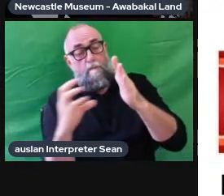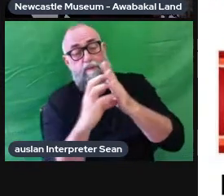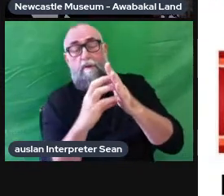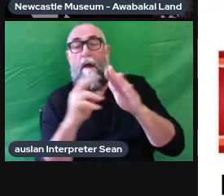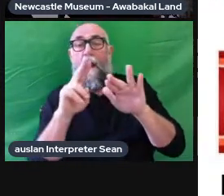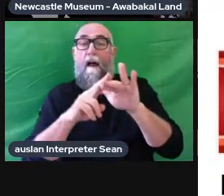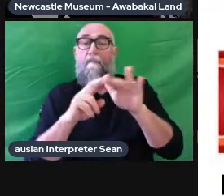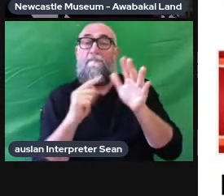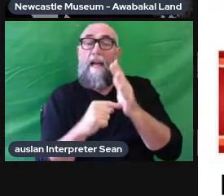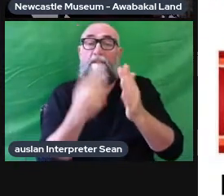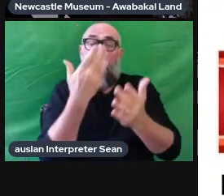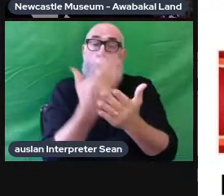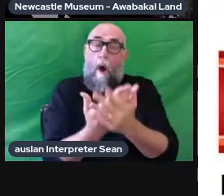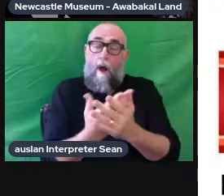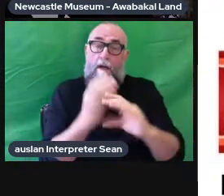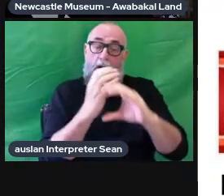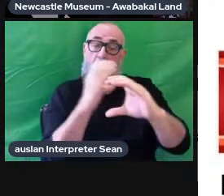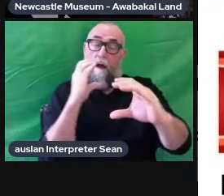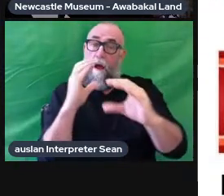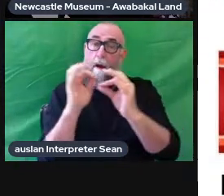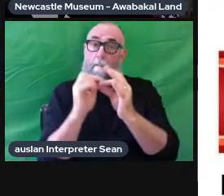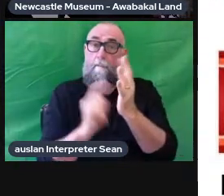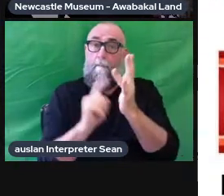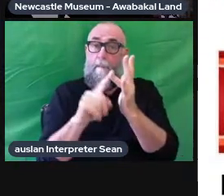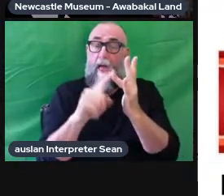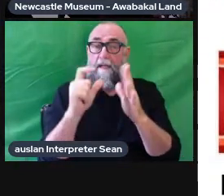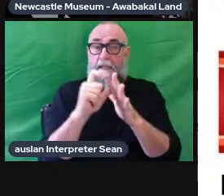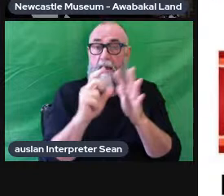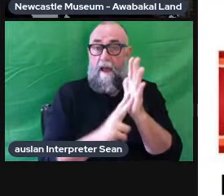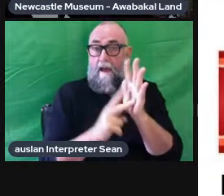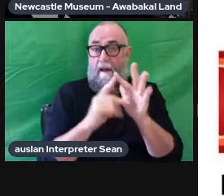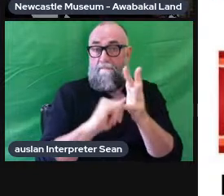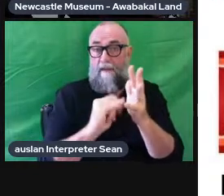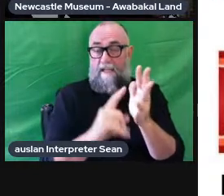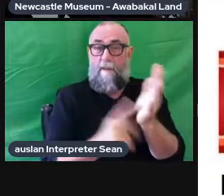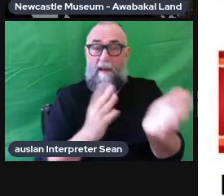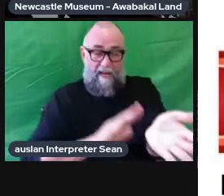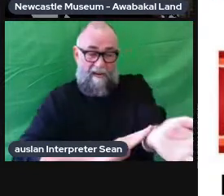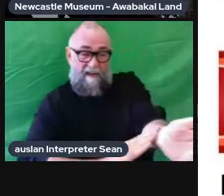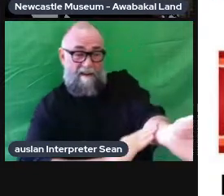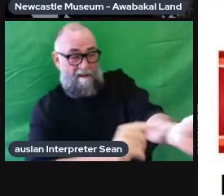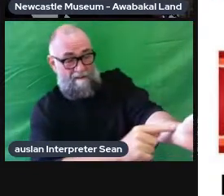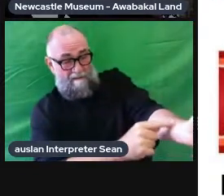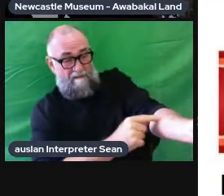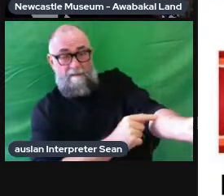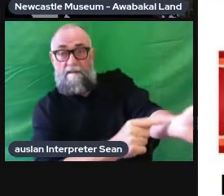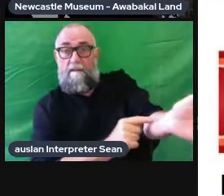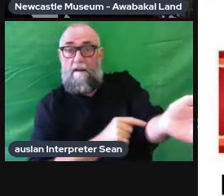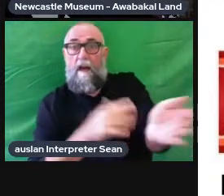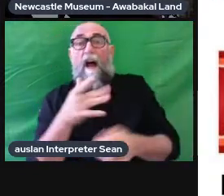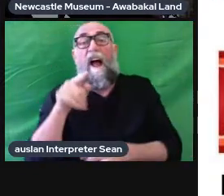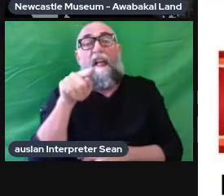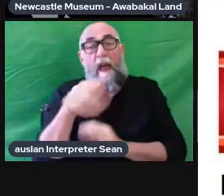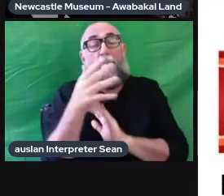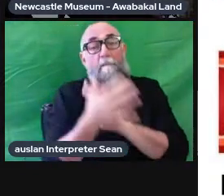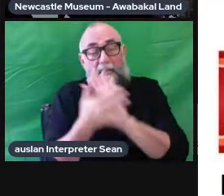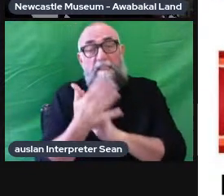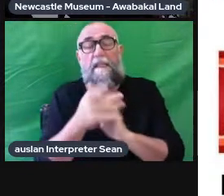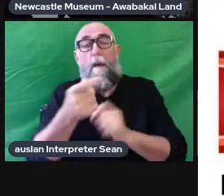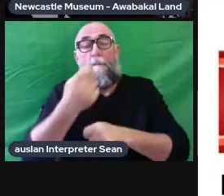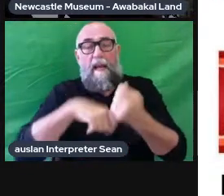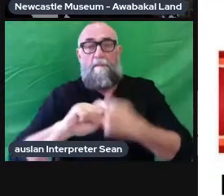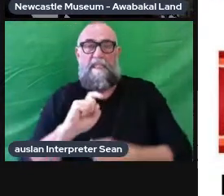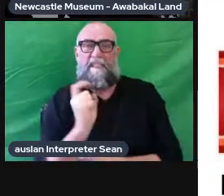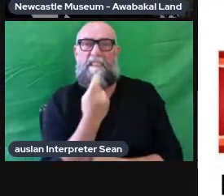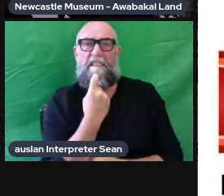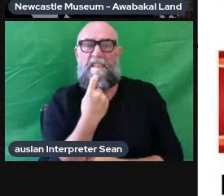and tear. So fatty deposits are something we also want to avoid. So they're by far the three most common risk factors: